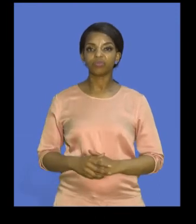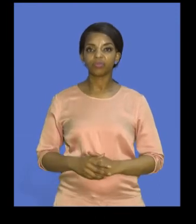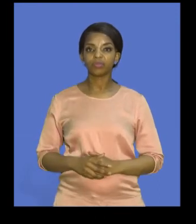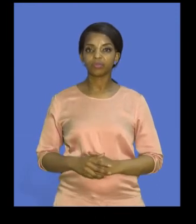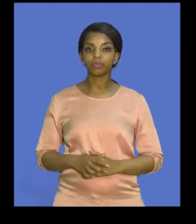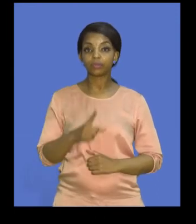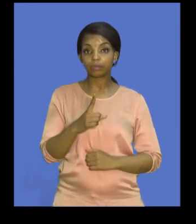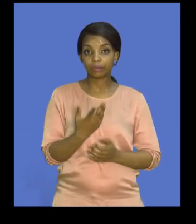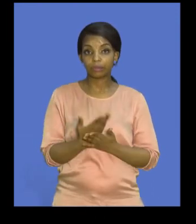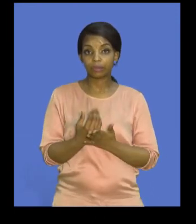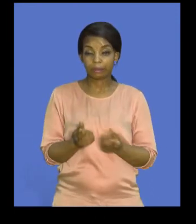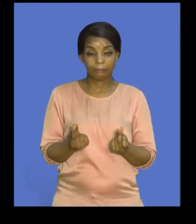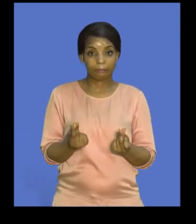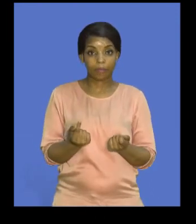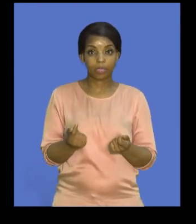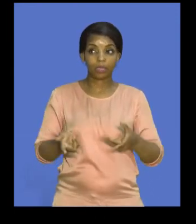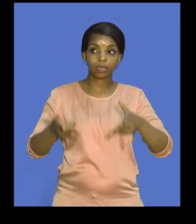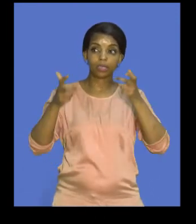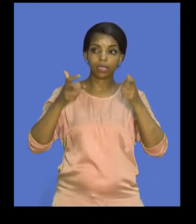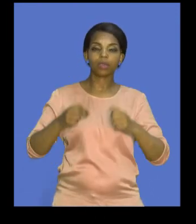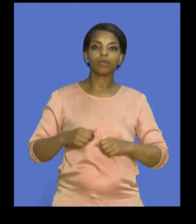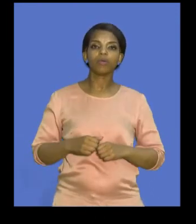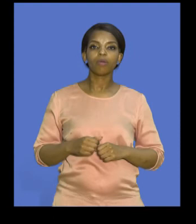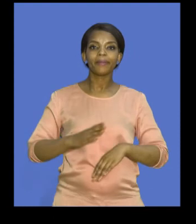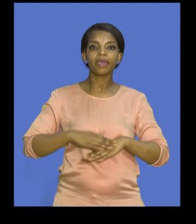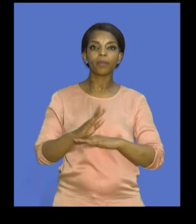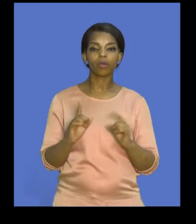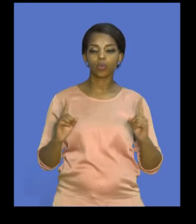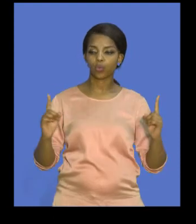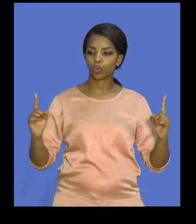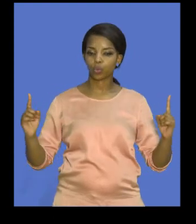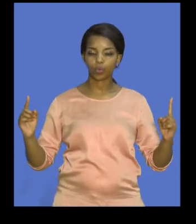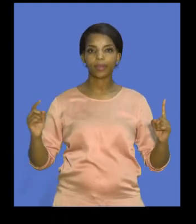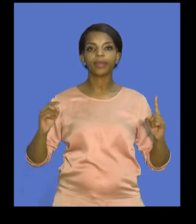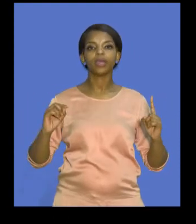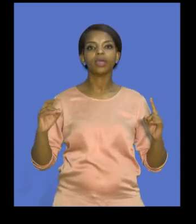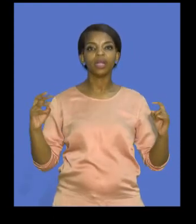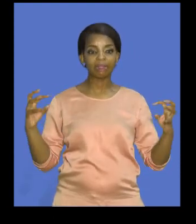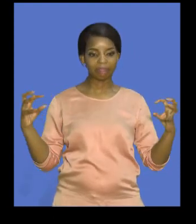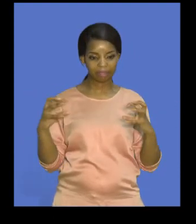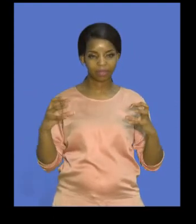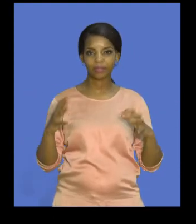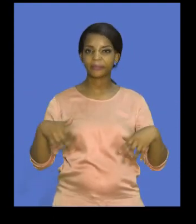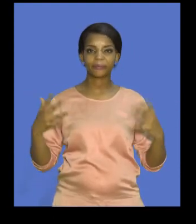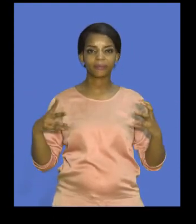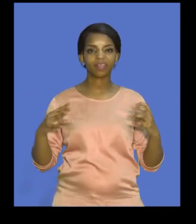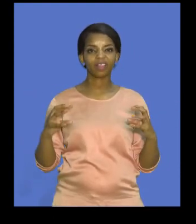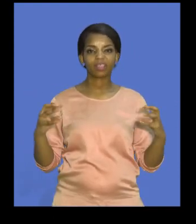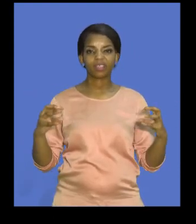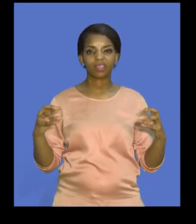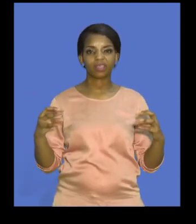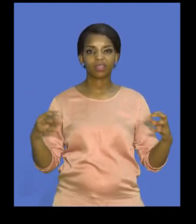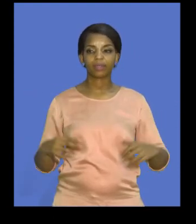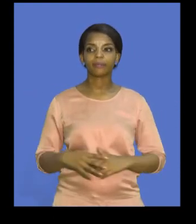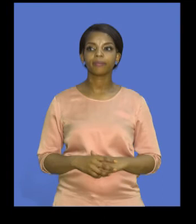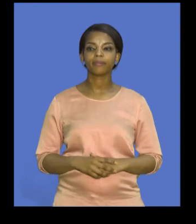greater the distance between the charges, the lesser the force becomes, okay? Are we on to something? Now let's make the distance between them